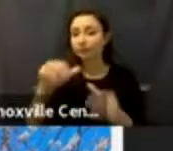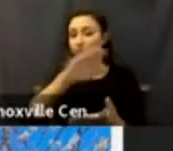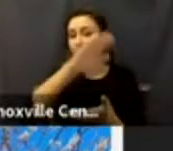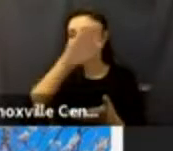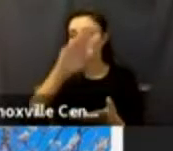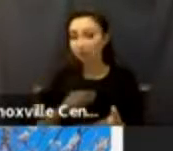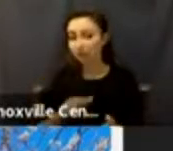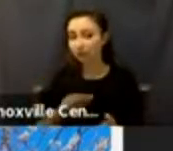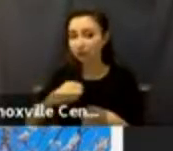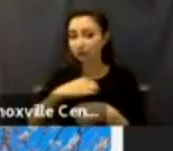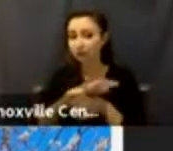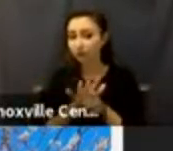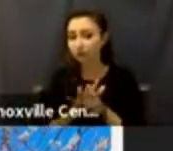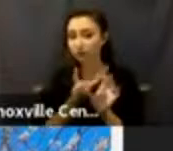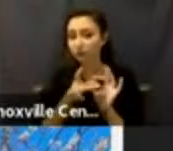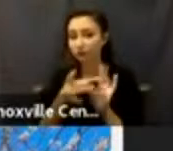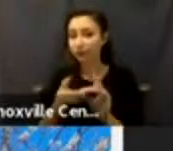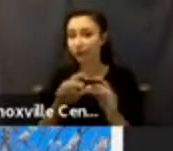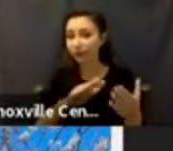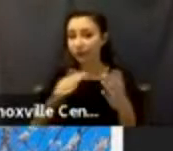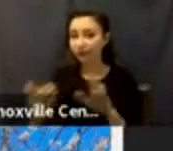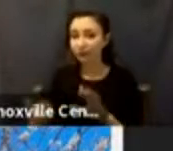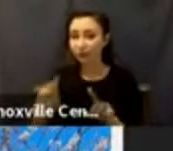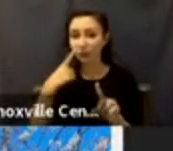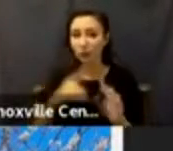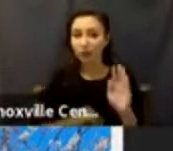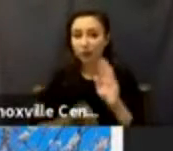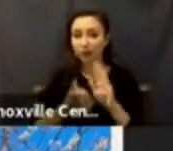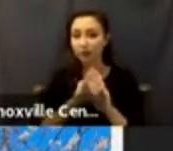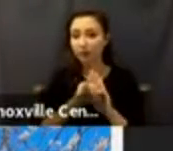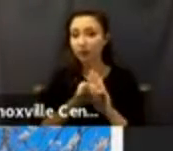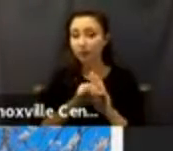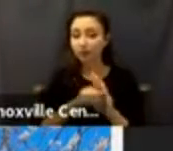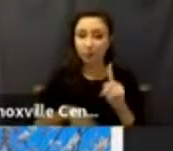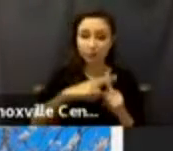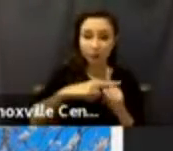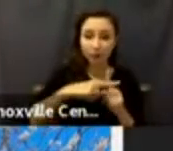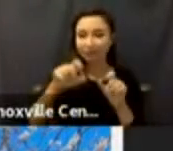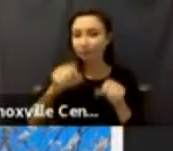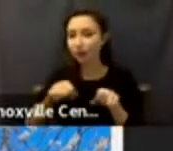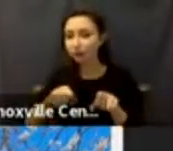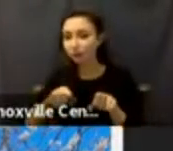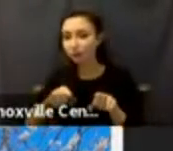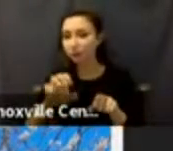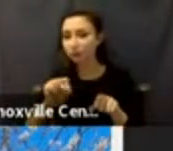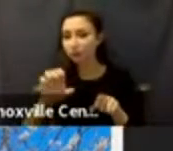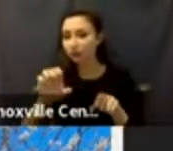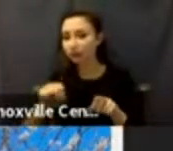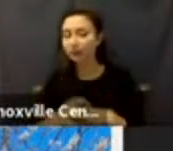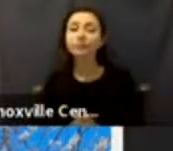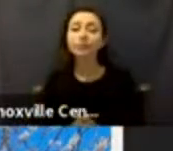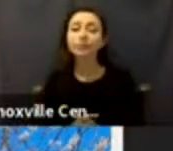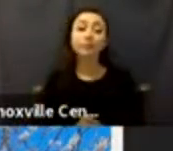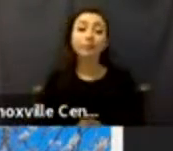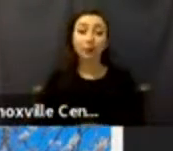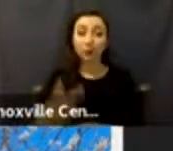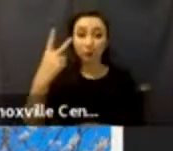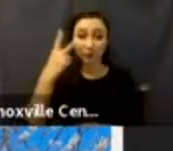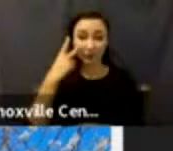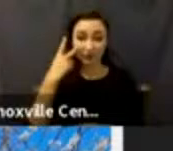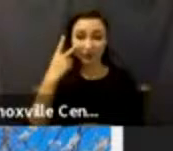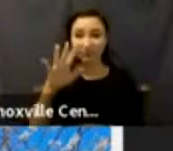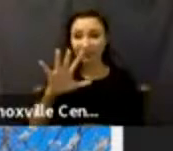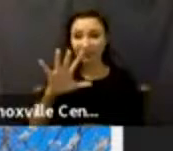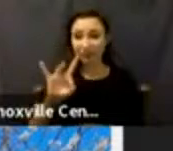rate for identified positive or probable cases. During this time period, we've seen 58 deaths associated